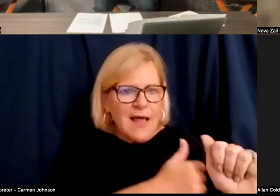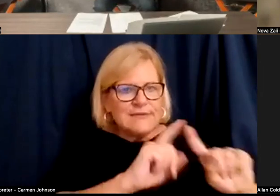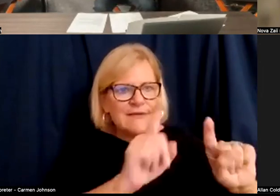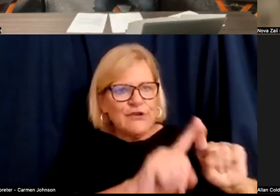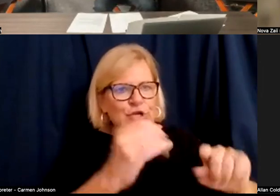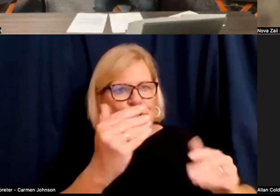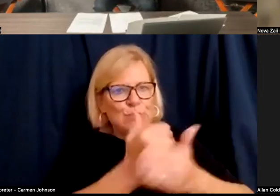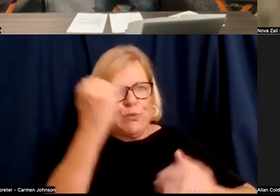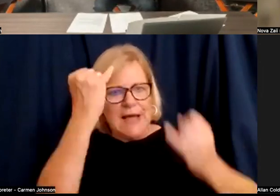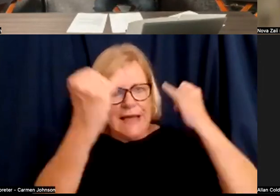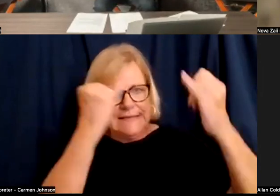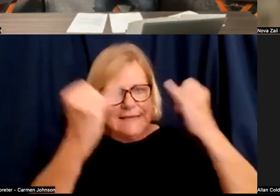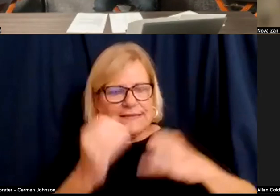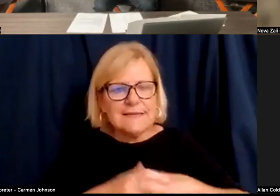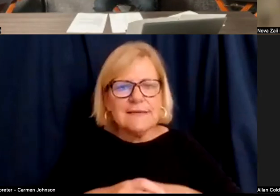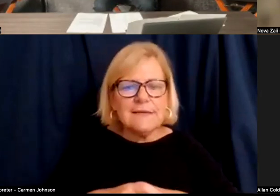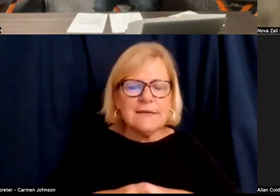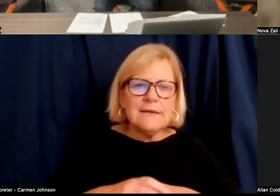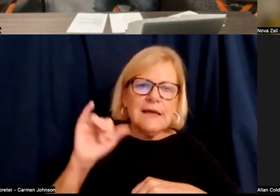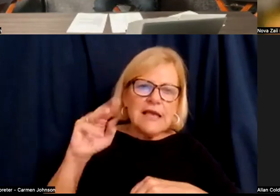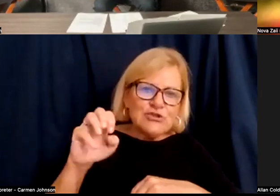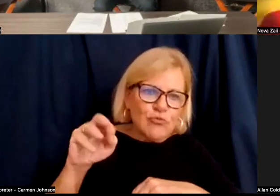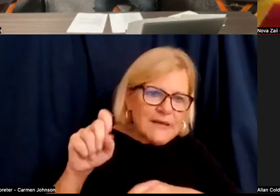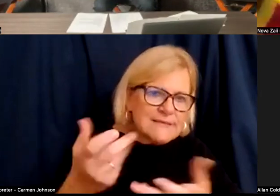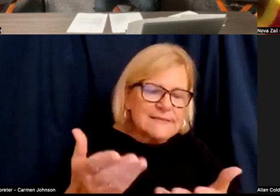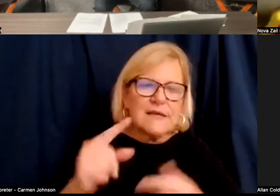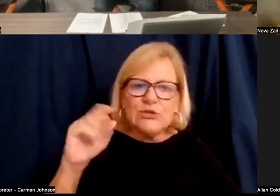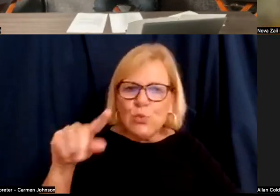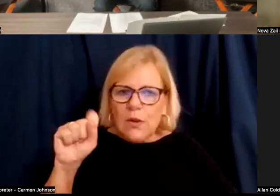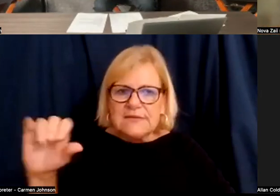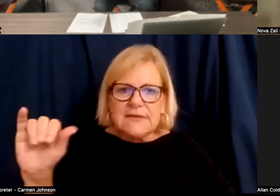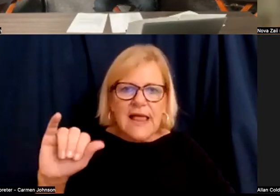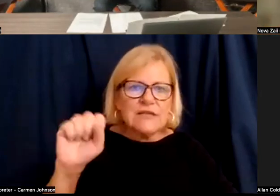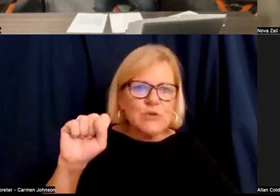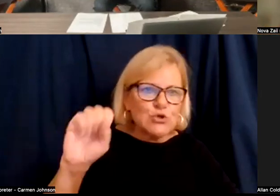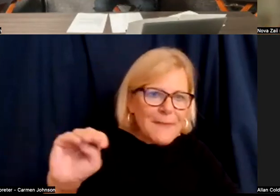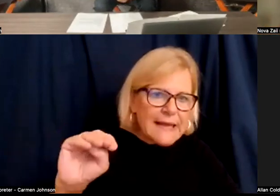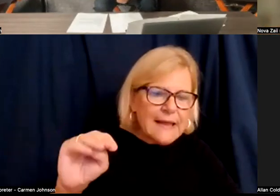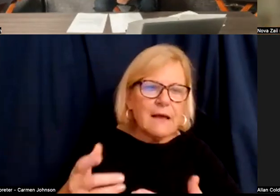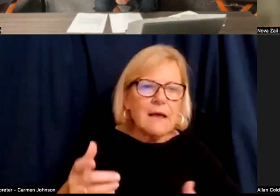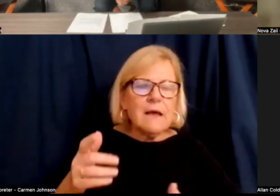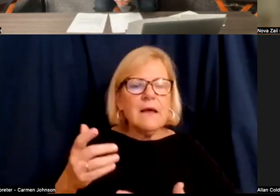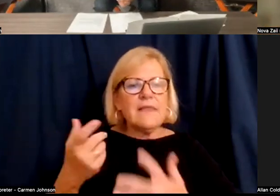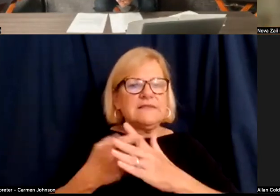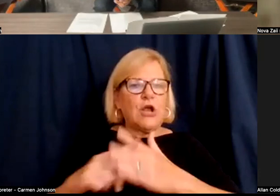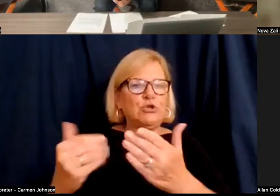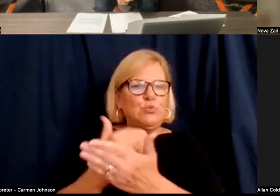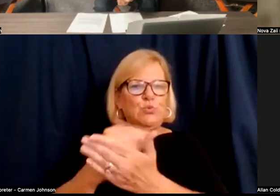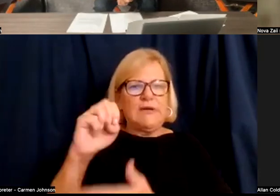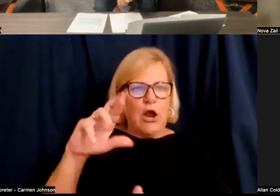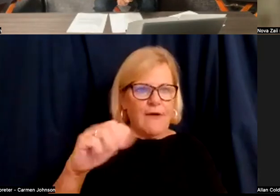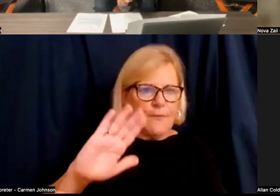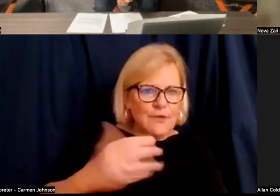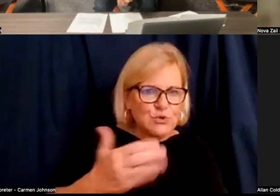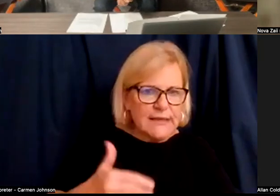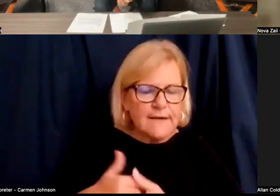new ideas and instruments and tools such as social media that brings to life another new era of music.